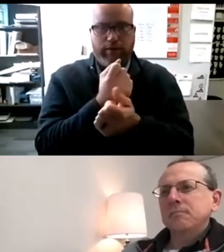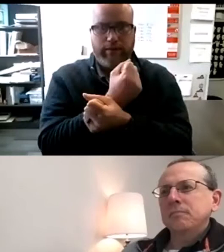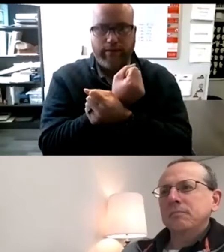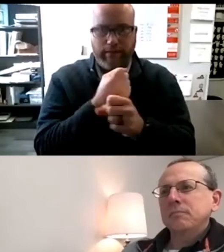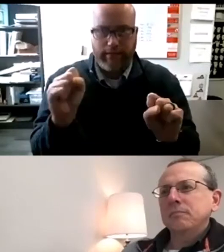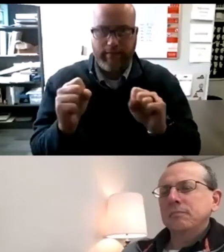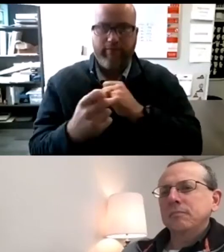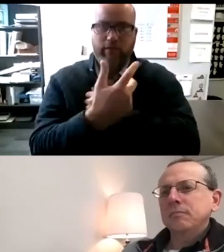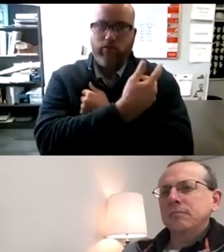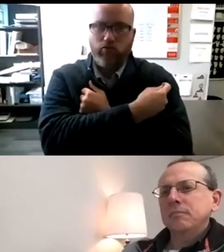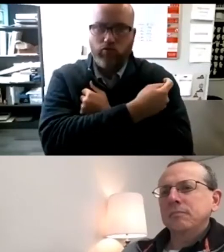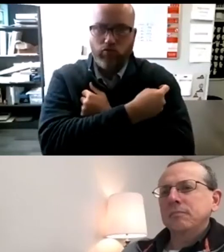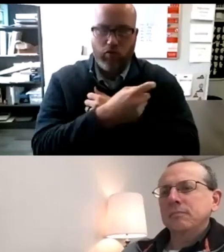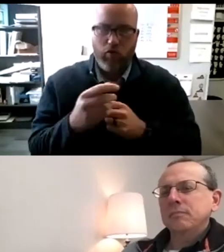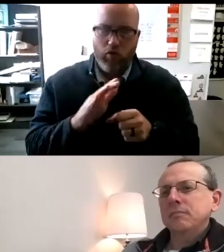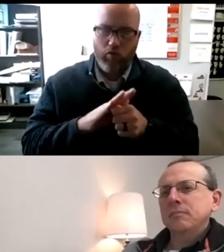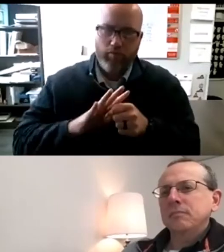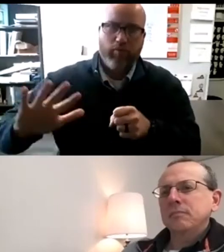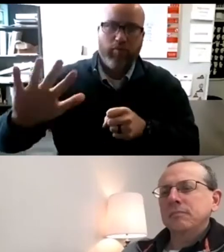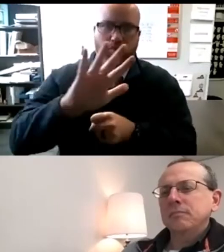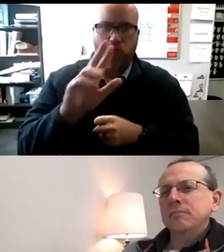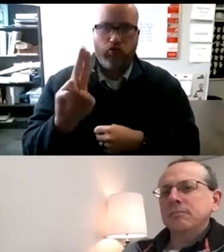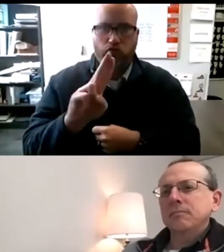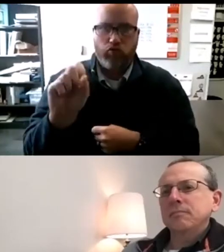rolls out across the country.